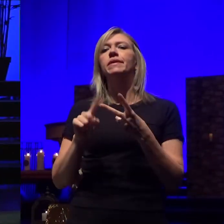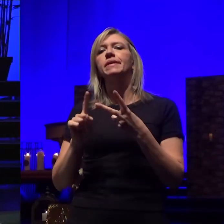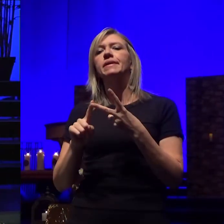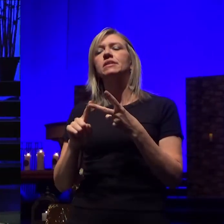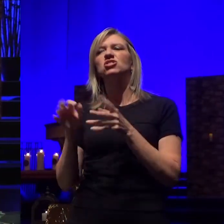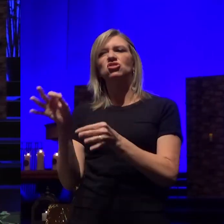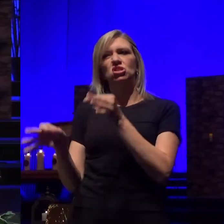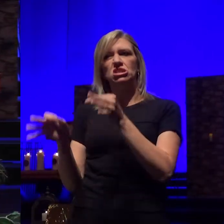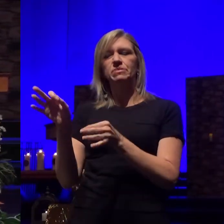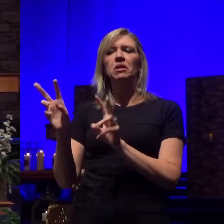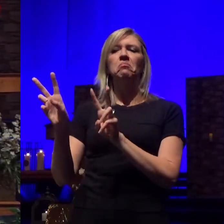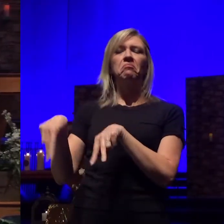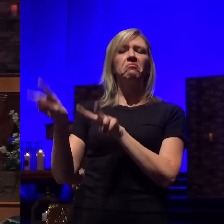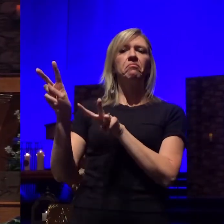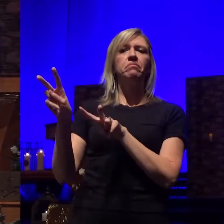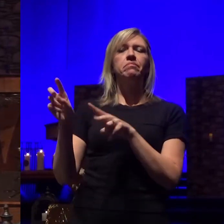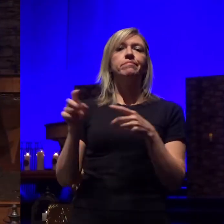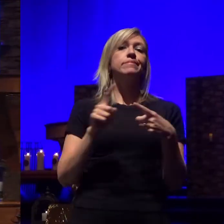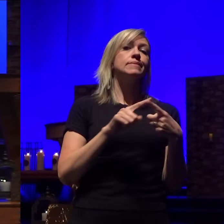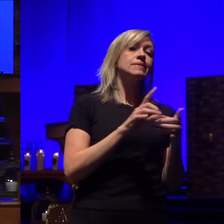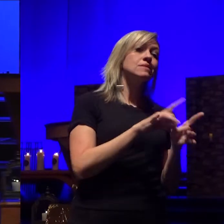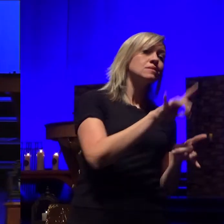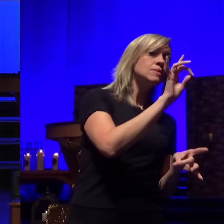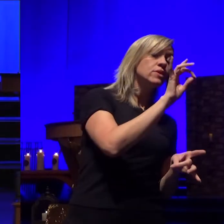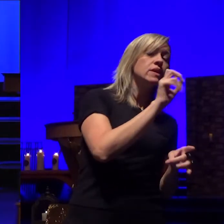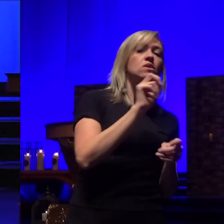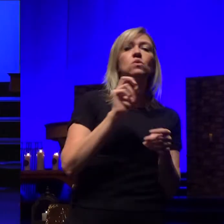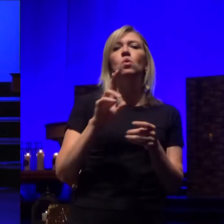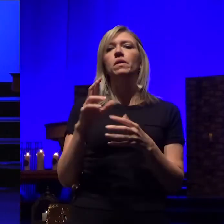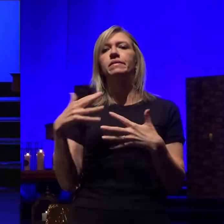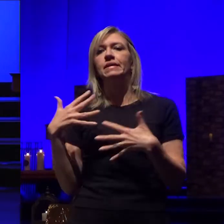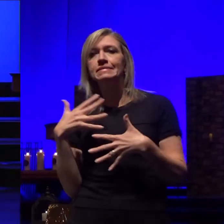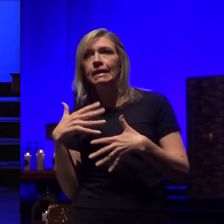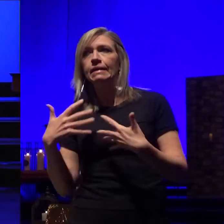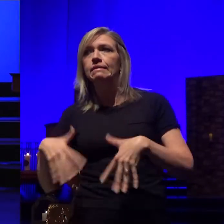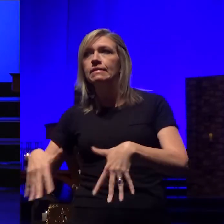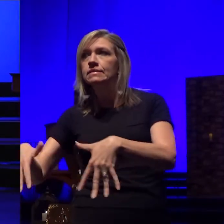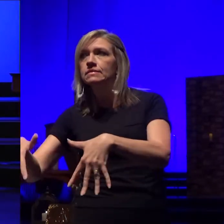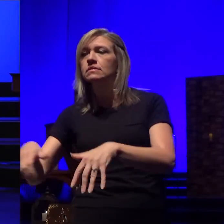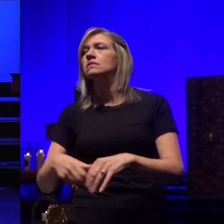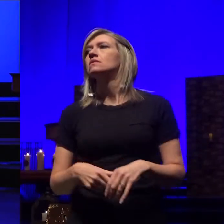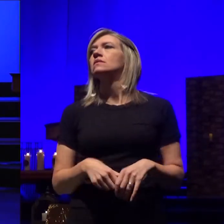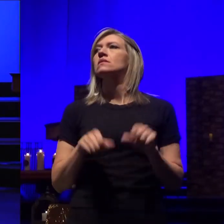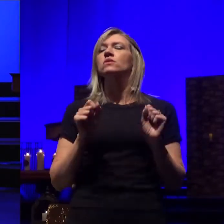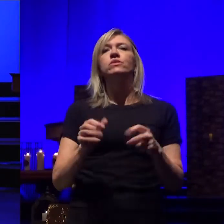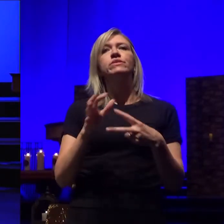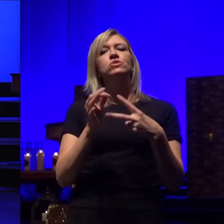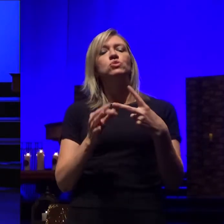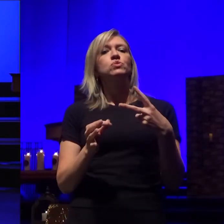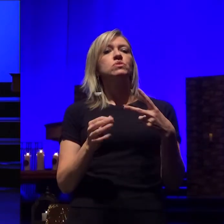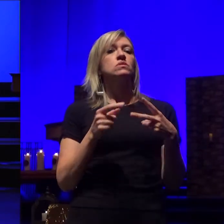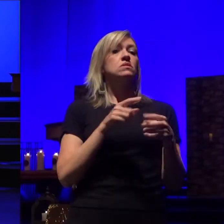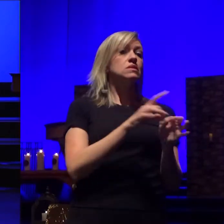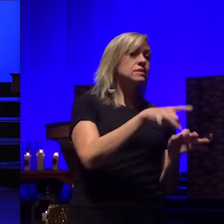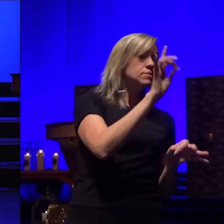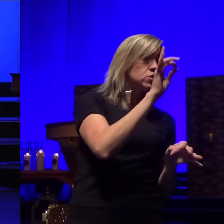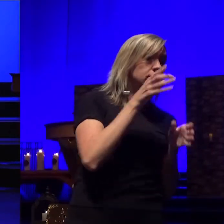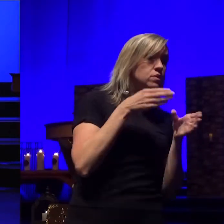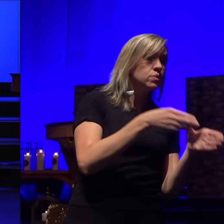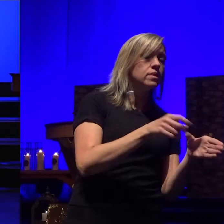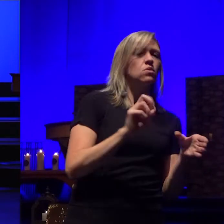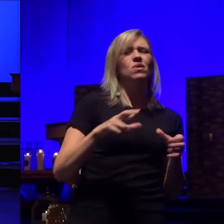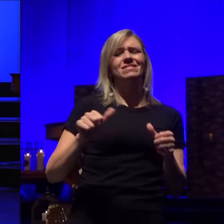or judgment, the way of the Spirit or the way of anxiety, the way of the Spirit or the way of